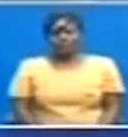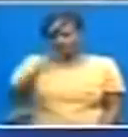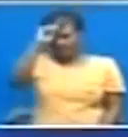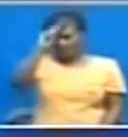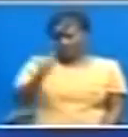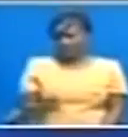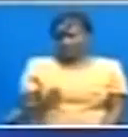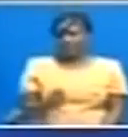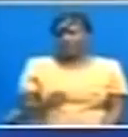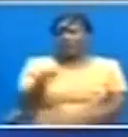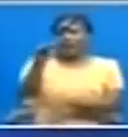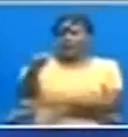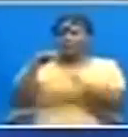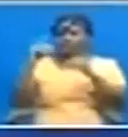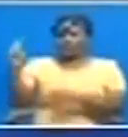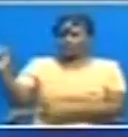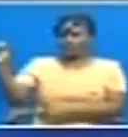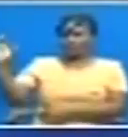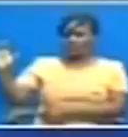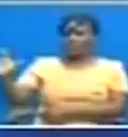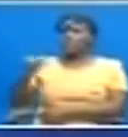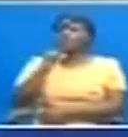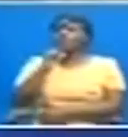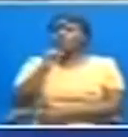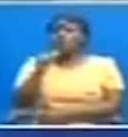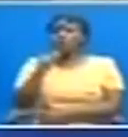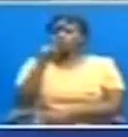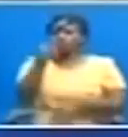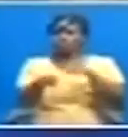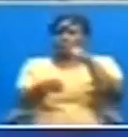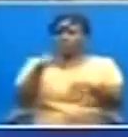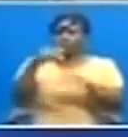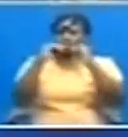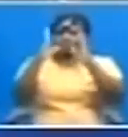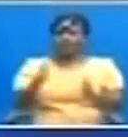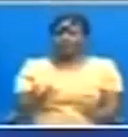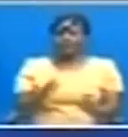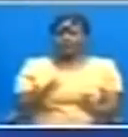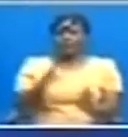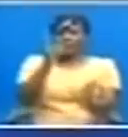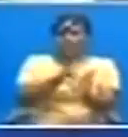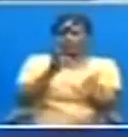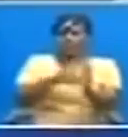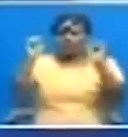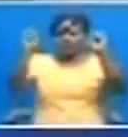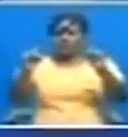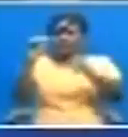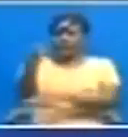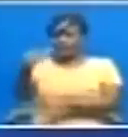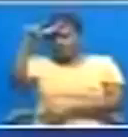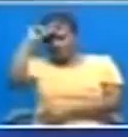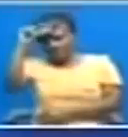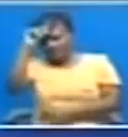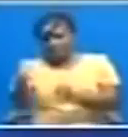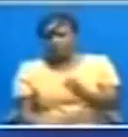Justice Abuodha had asked Teachers Service Commission not to victimize teachers who had participated in the strike and called on the government